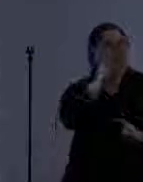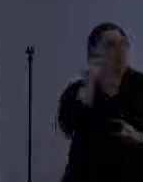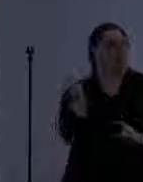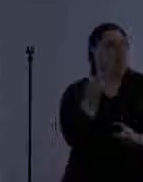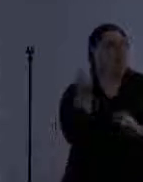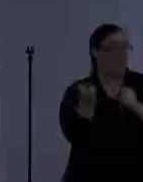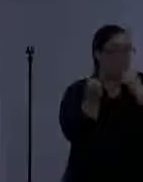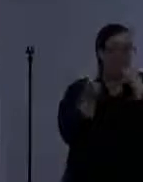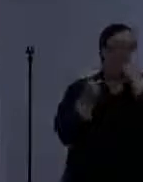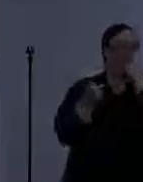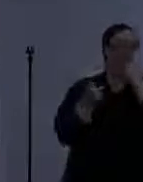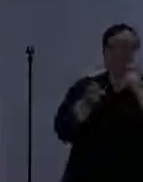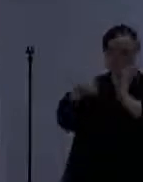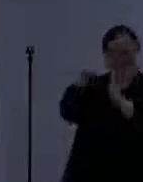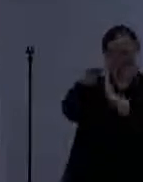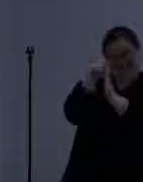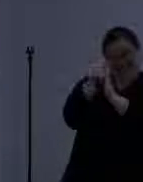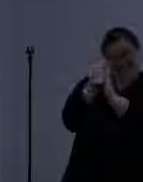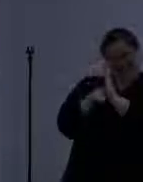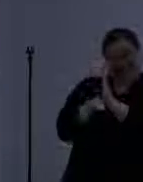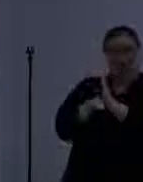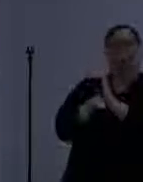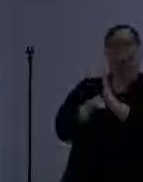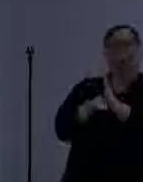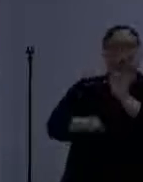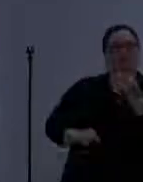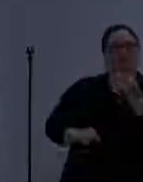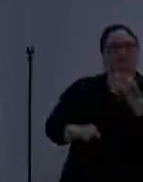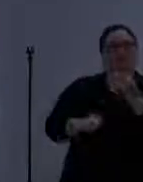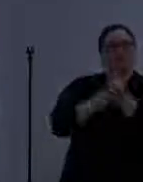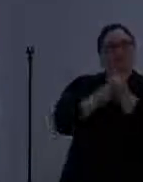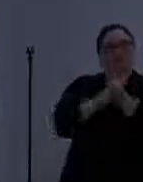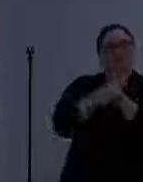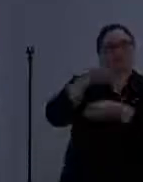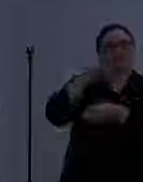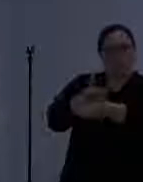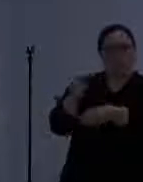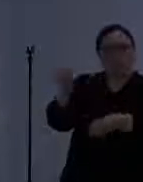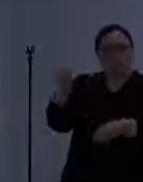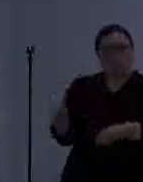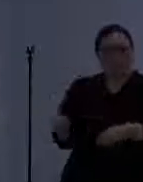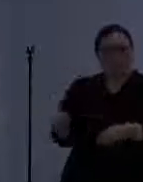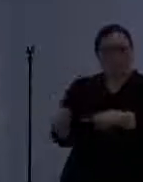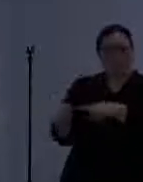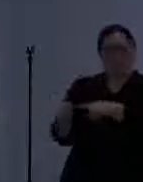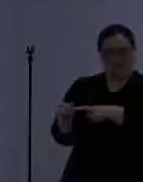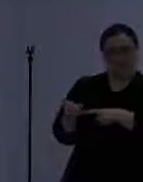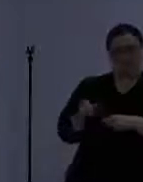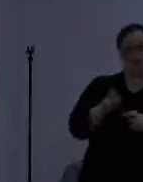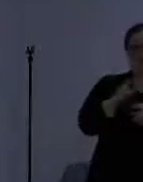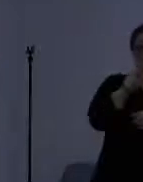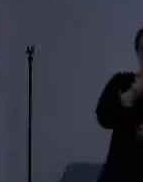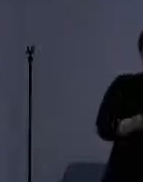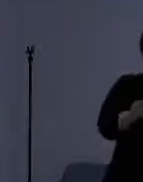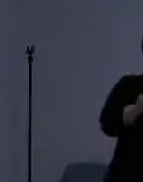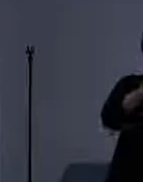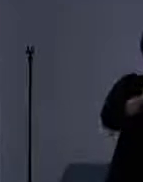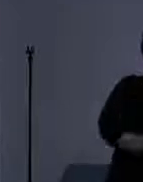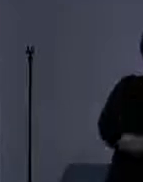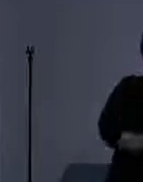It lays out in a lot of detail what it is that a person with a disability can expect should be